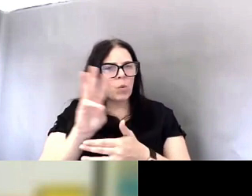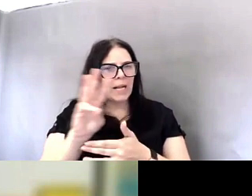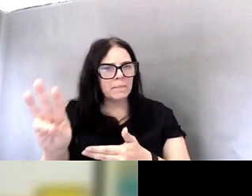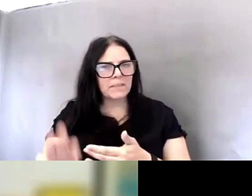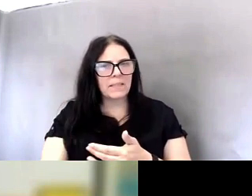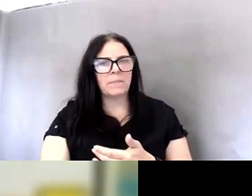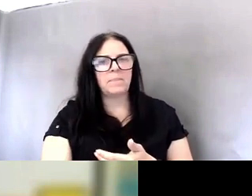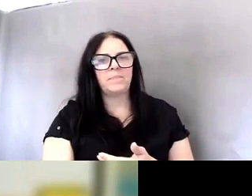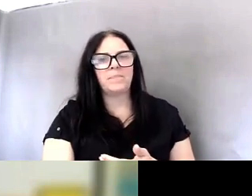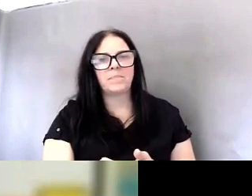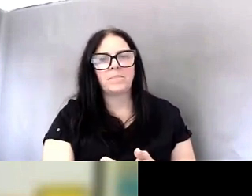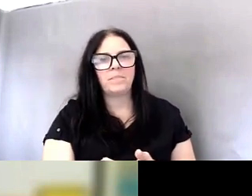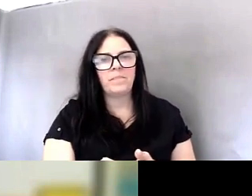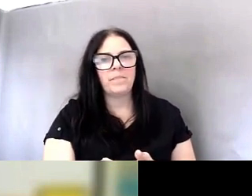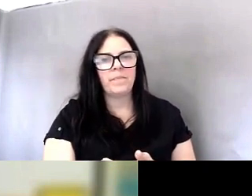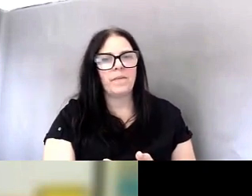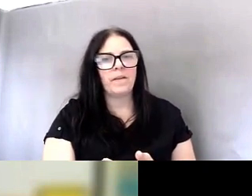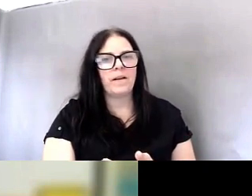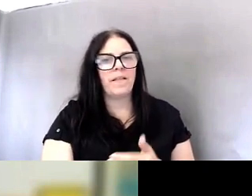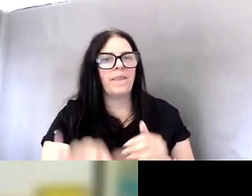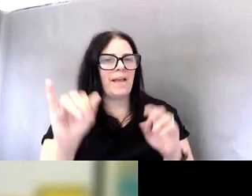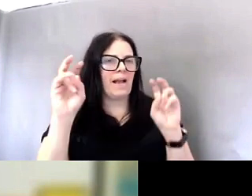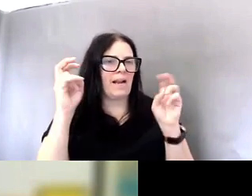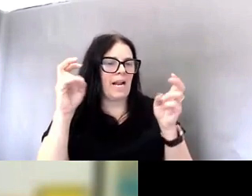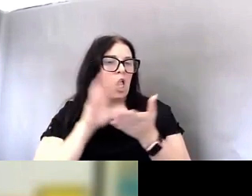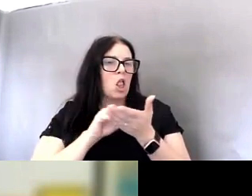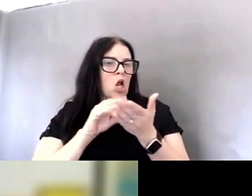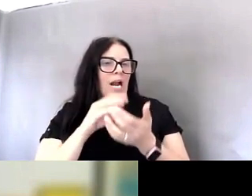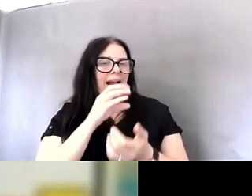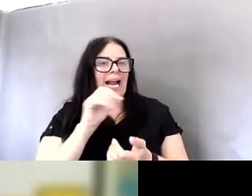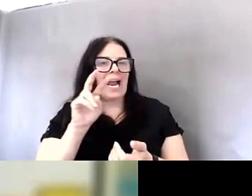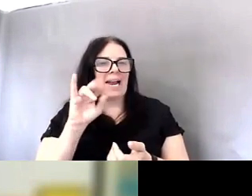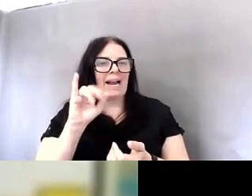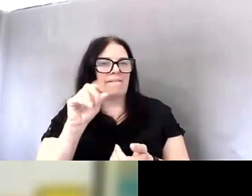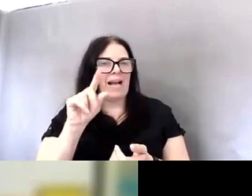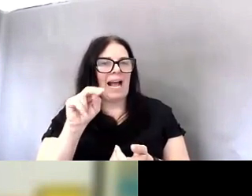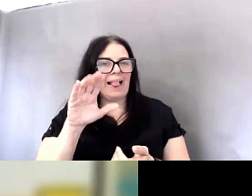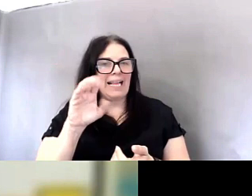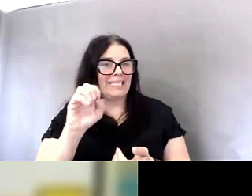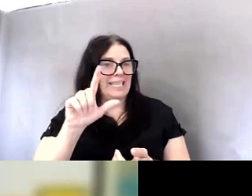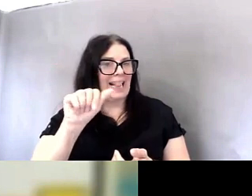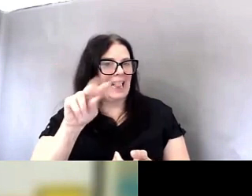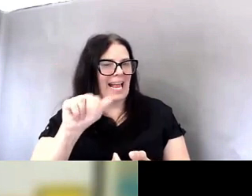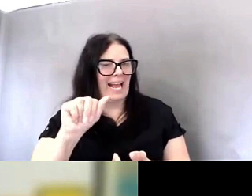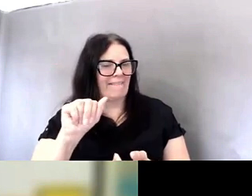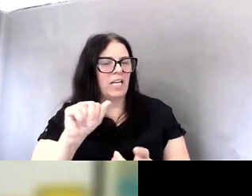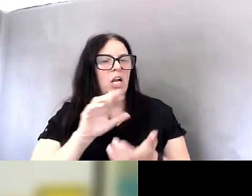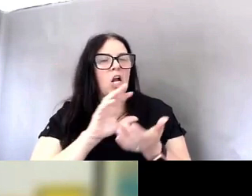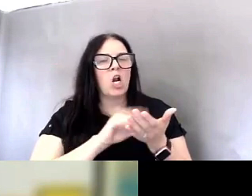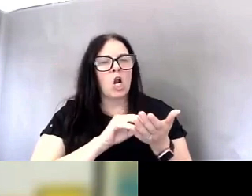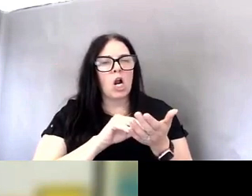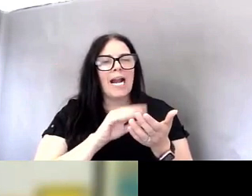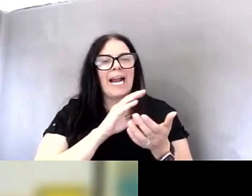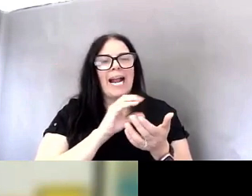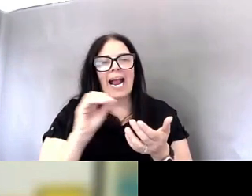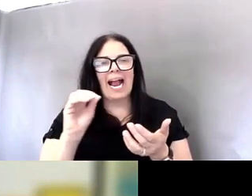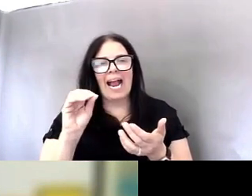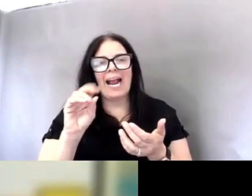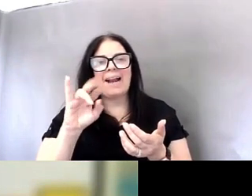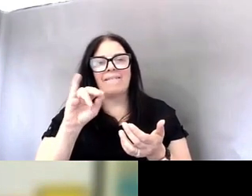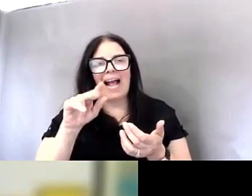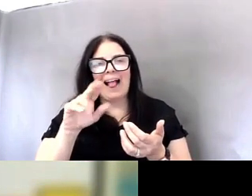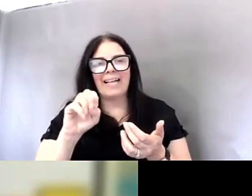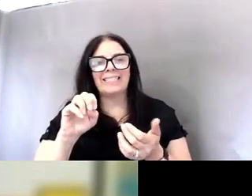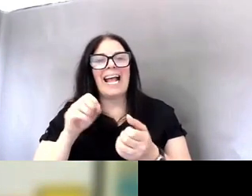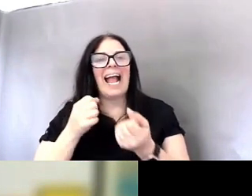The Learning and Violence, LAVA, Learning and Violence Advocacy Network, just to get you engaged with some of the